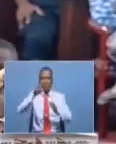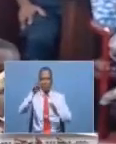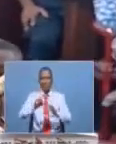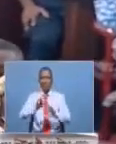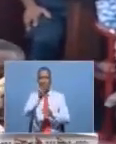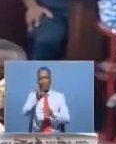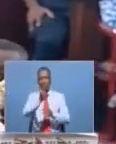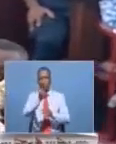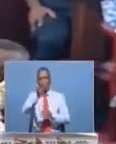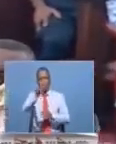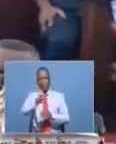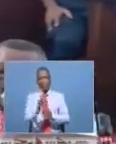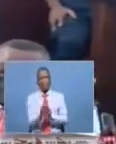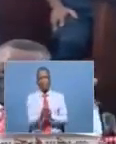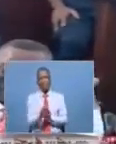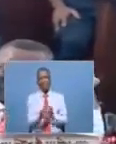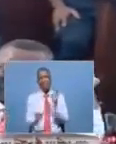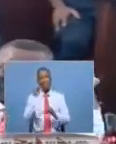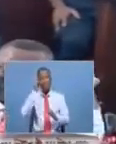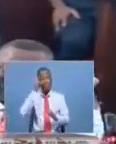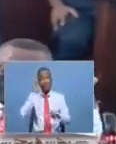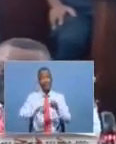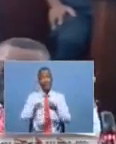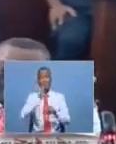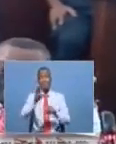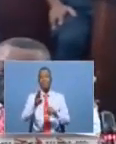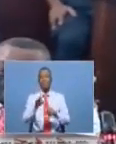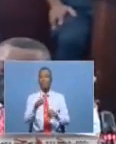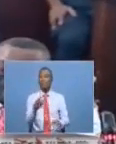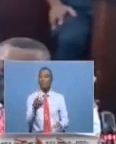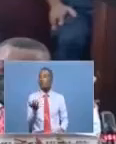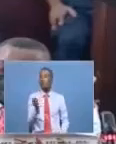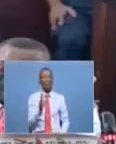my lords, my respectful answer is that